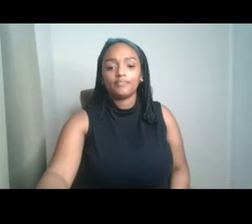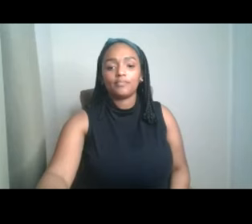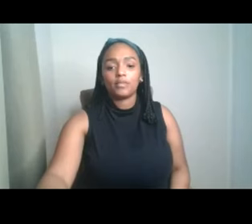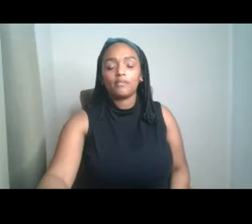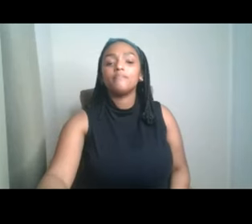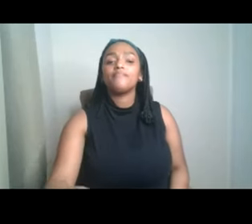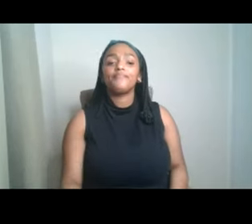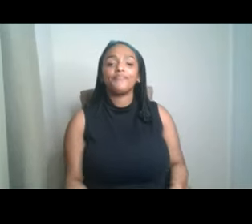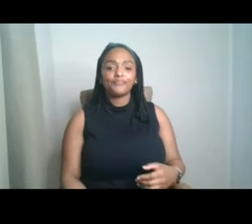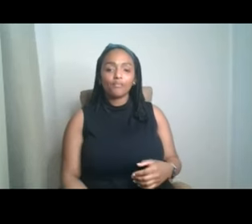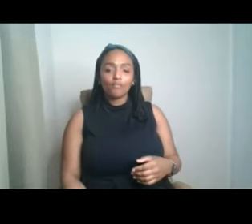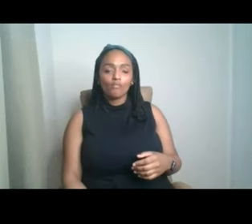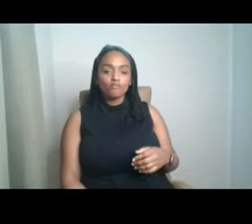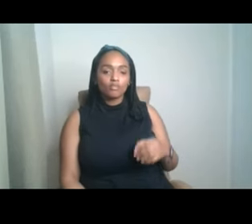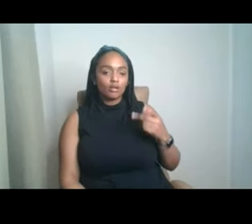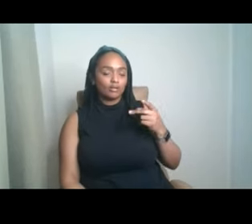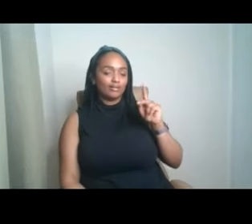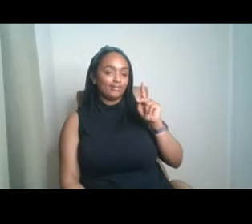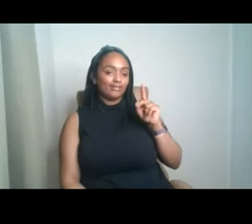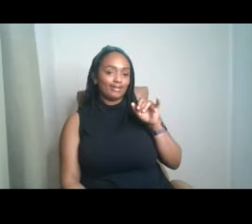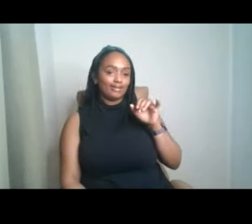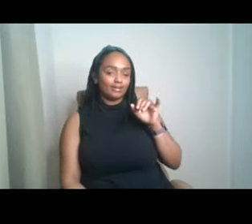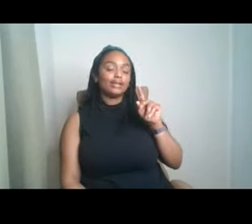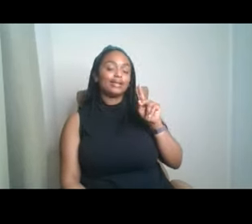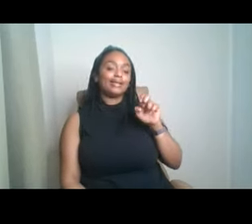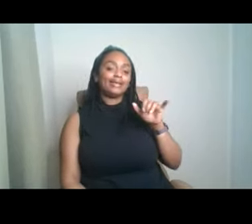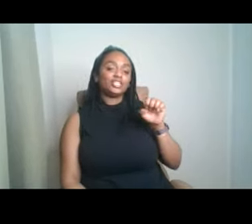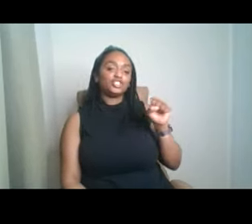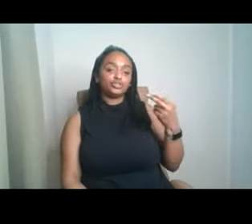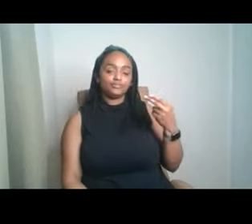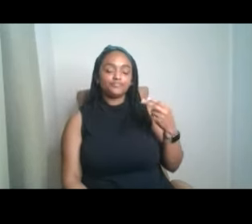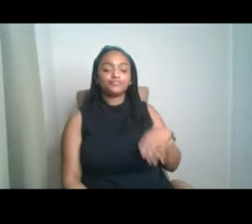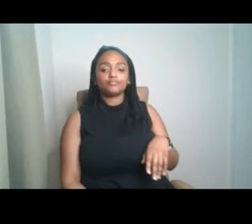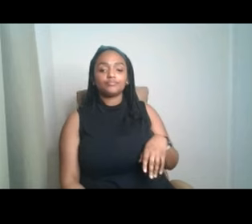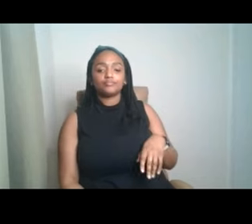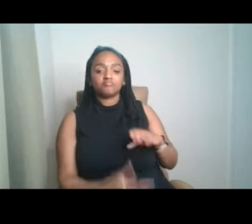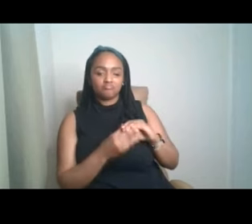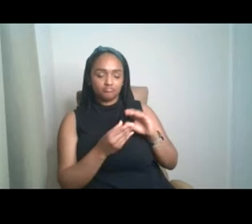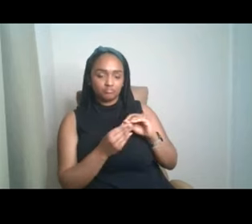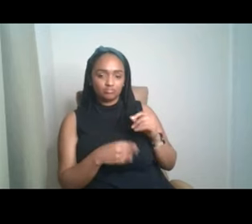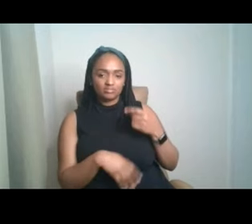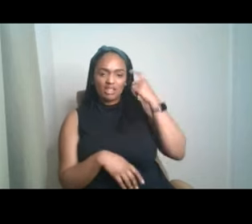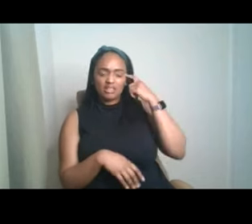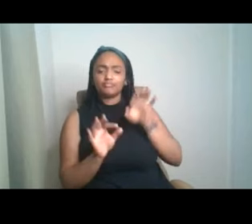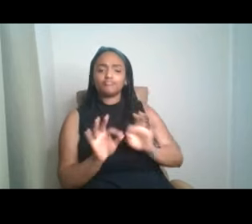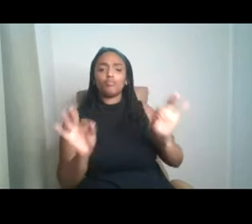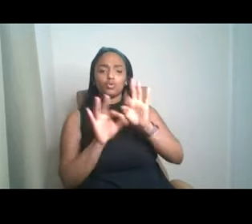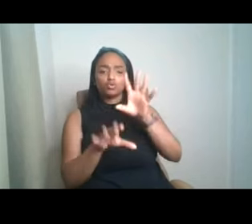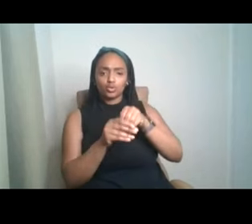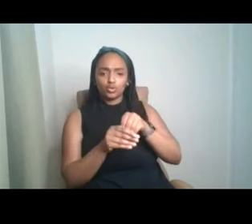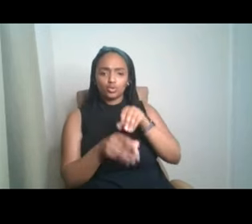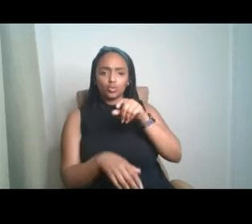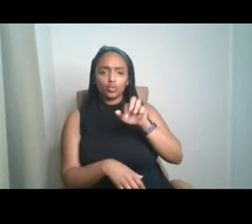Yeah, so this, honestly, I feel like it's really important to include trans, non-binary, and people who are queer